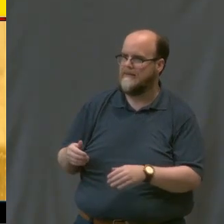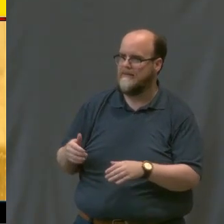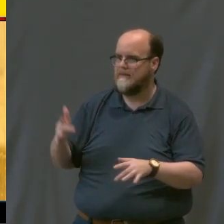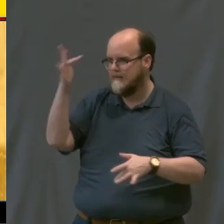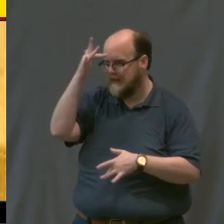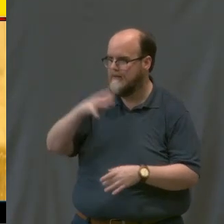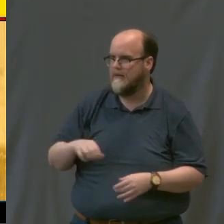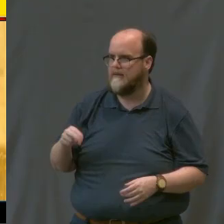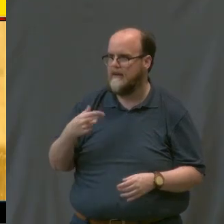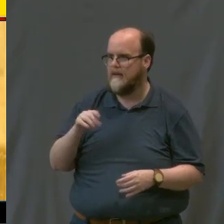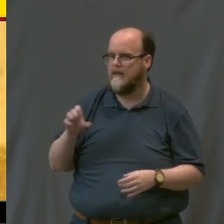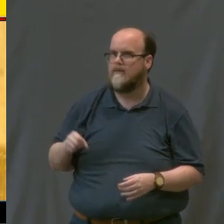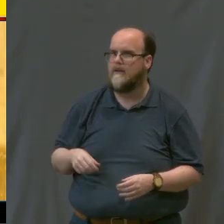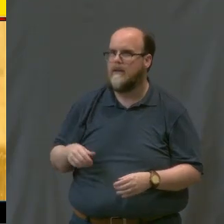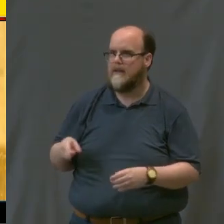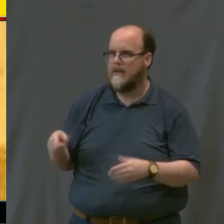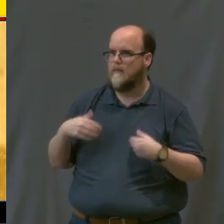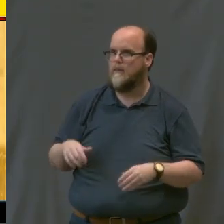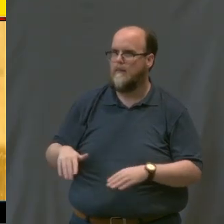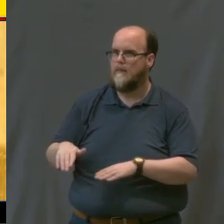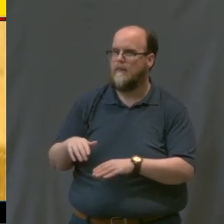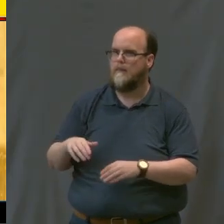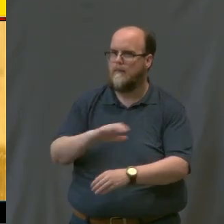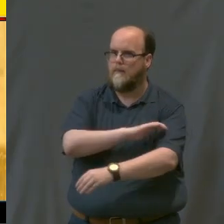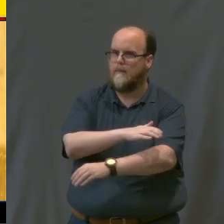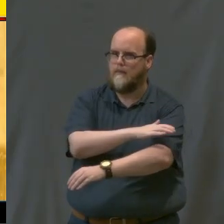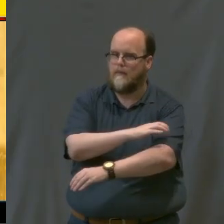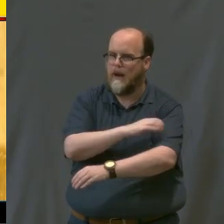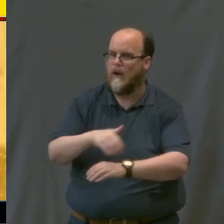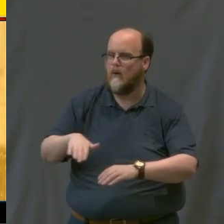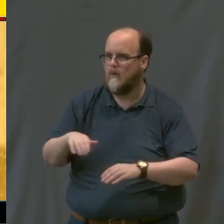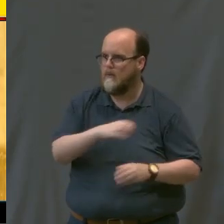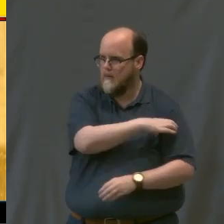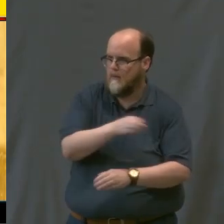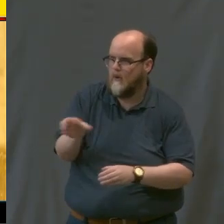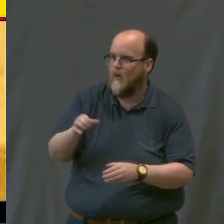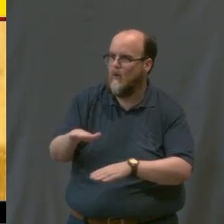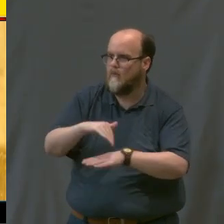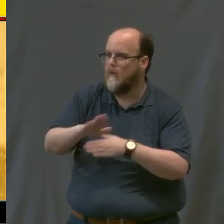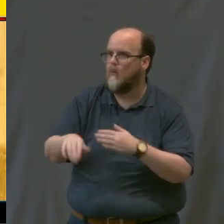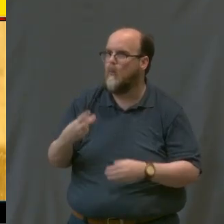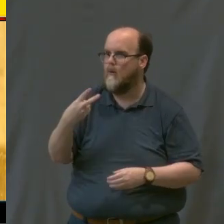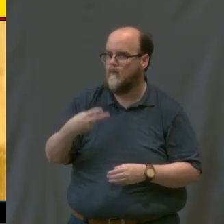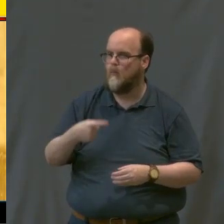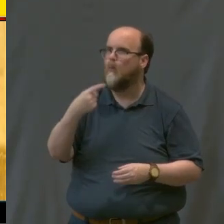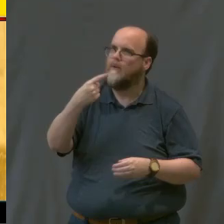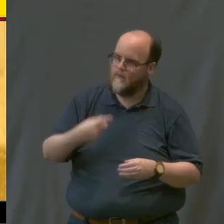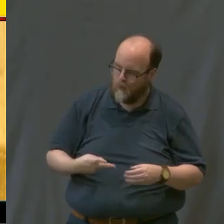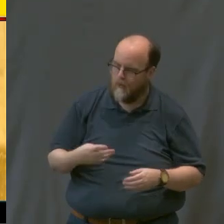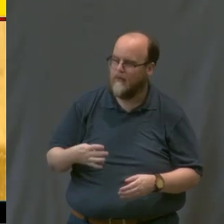over a fourth part of the earth to kill with the sword, with hunger, and with death, and with beasts of the earth.